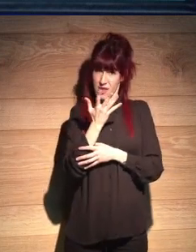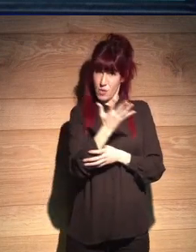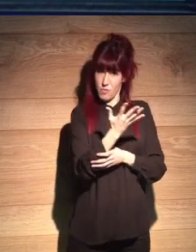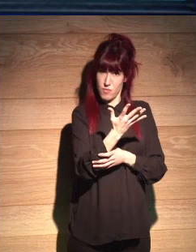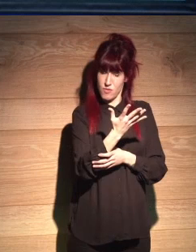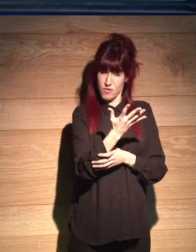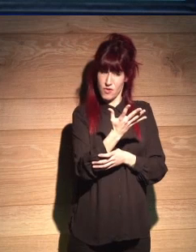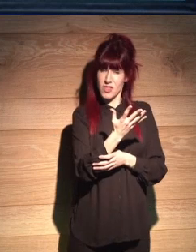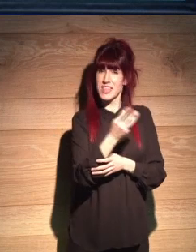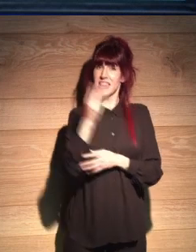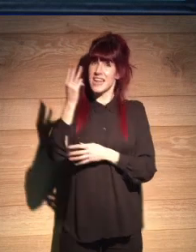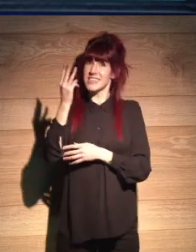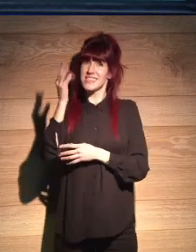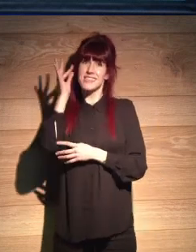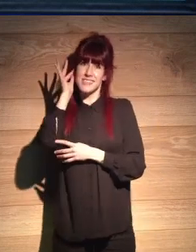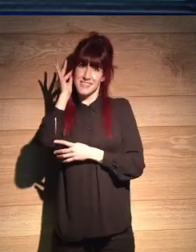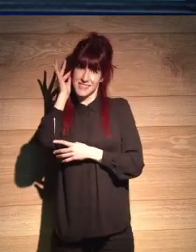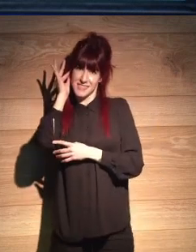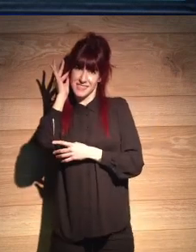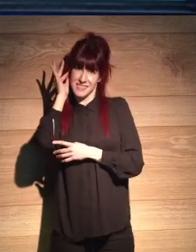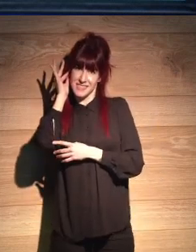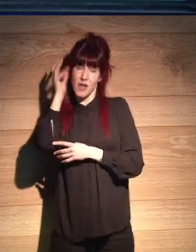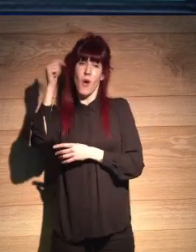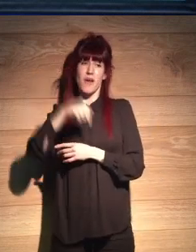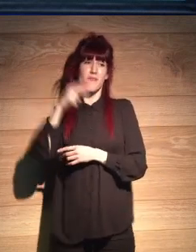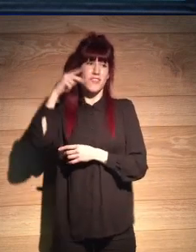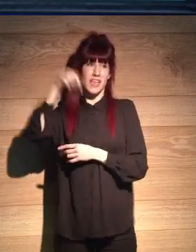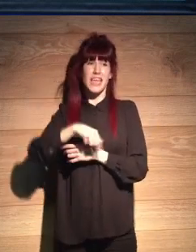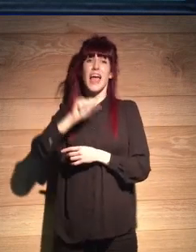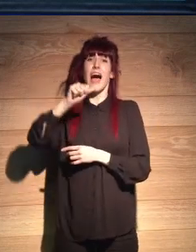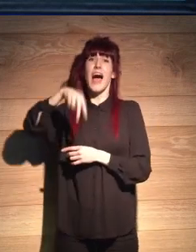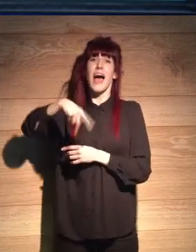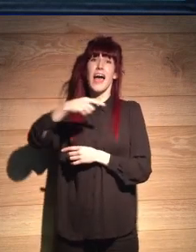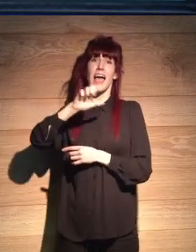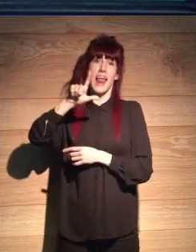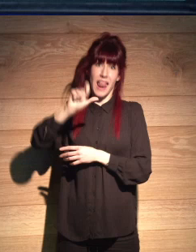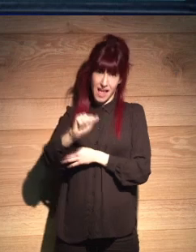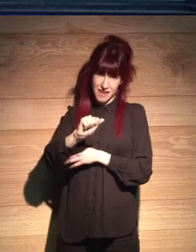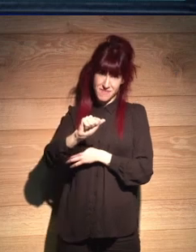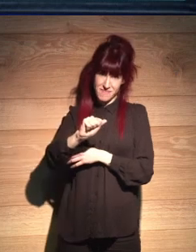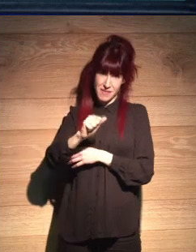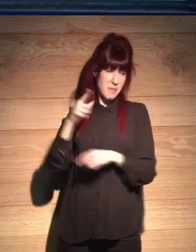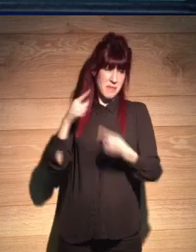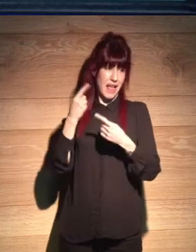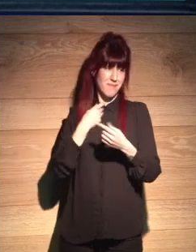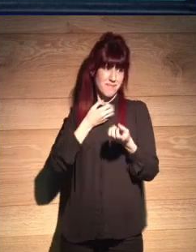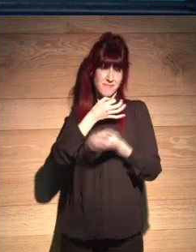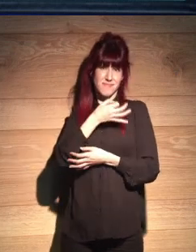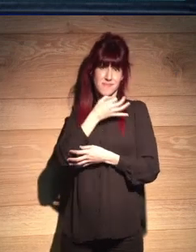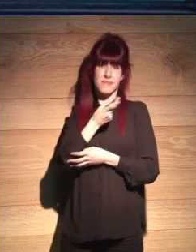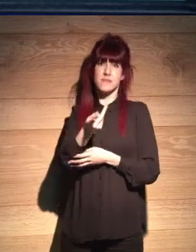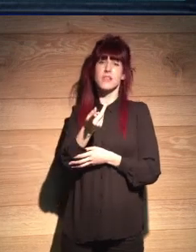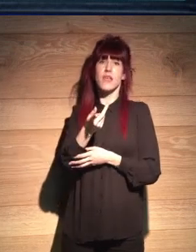awards, 3 are for women. One of them, we've seen her here, Ángela Nieto, the first one that you have shown the picture